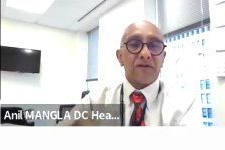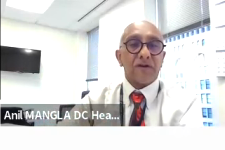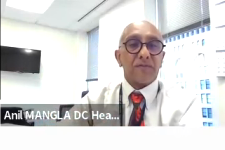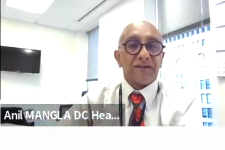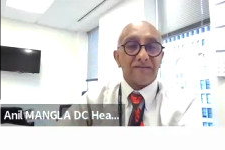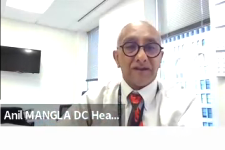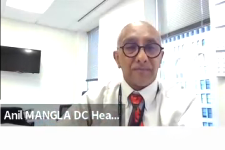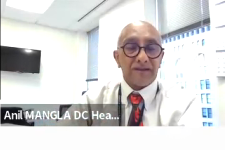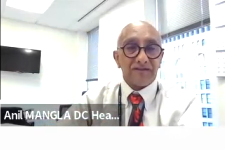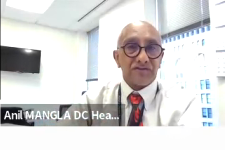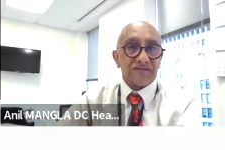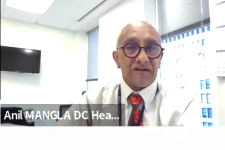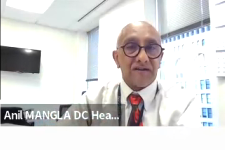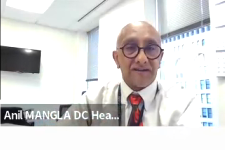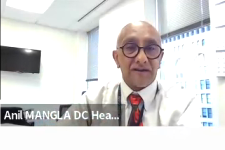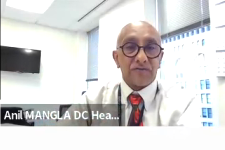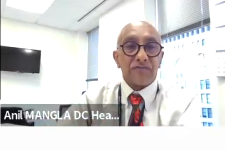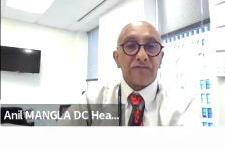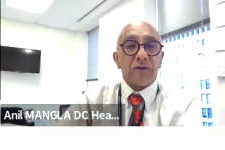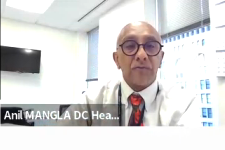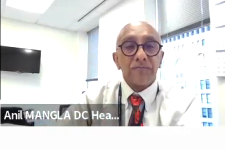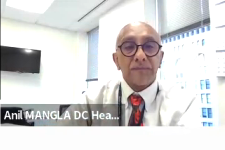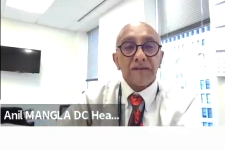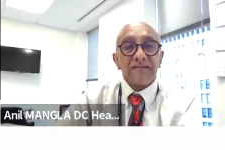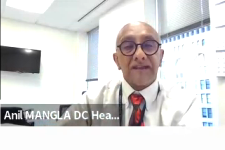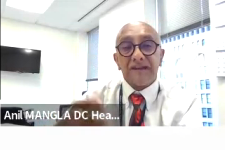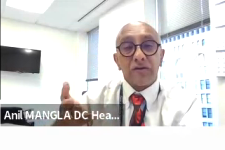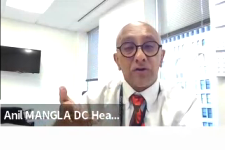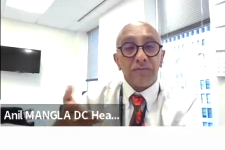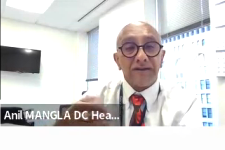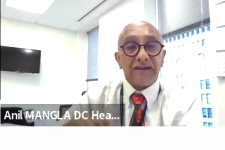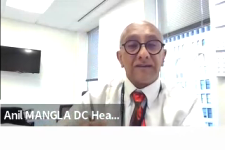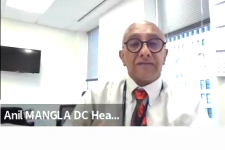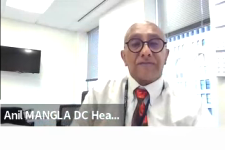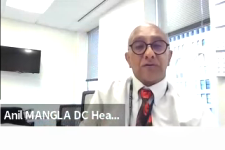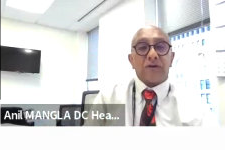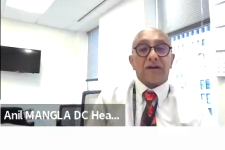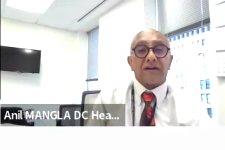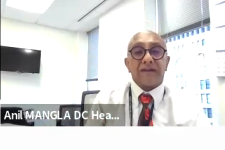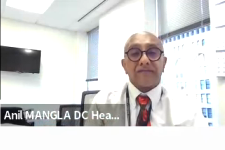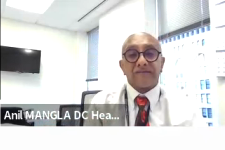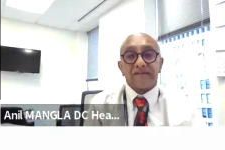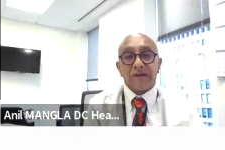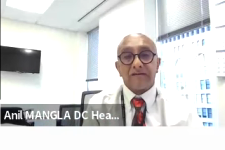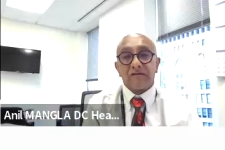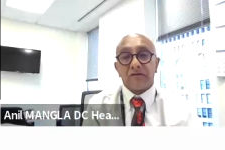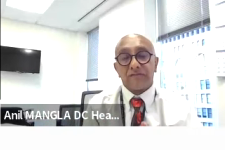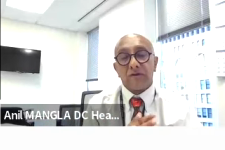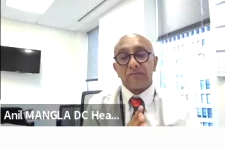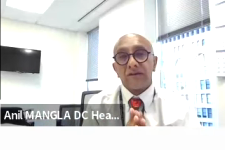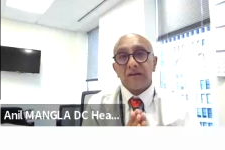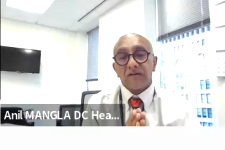steps on what the recommendations are and how to follow. Staying at home, again, if you have